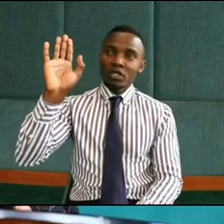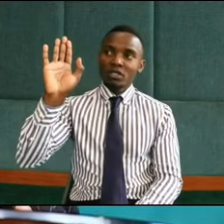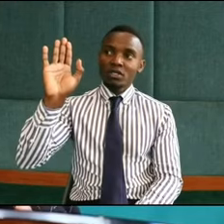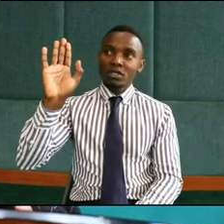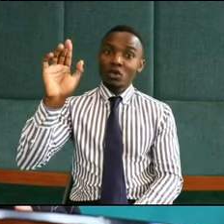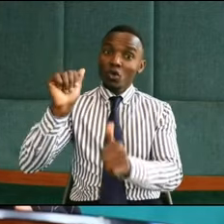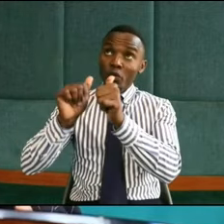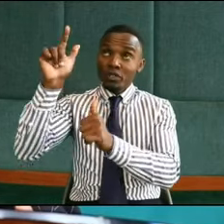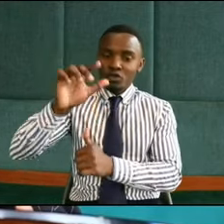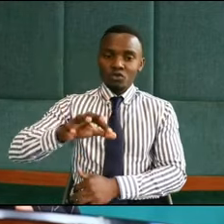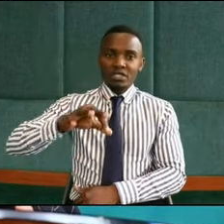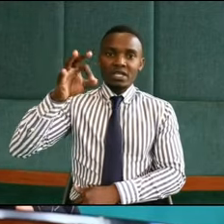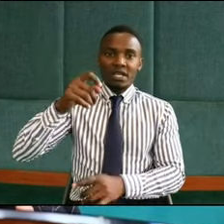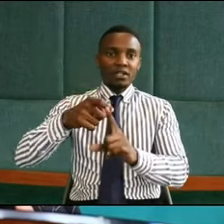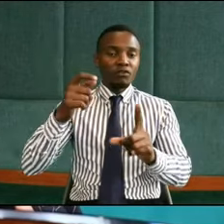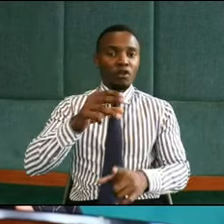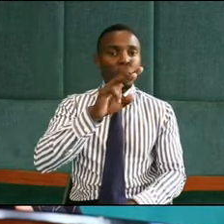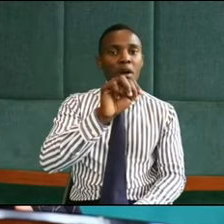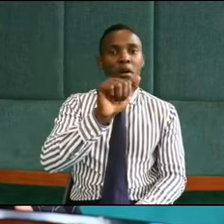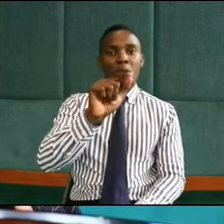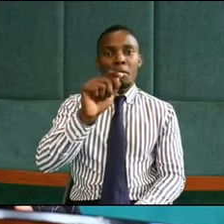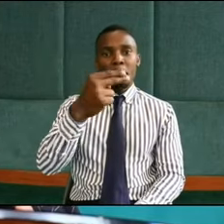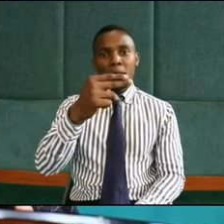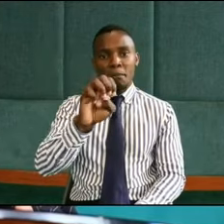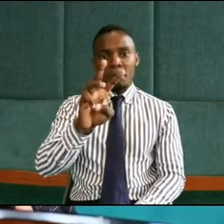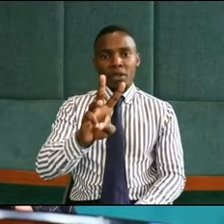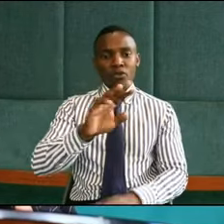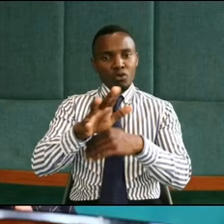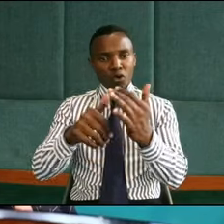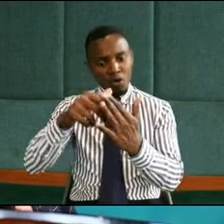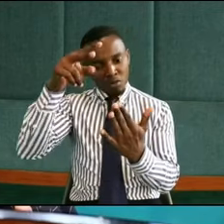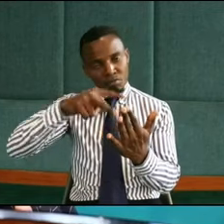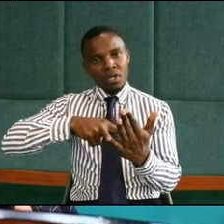that you have selected from the book of Matthew be read to all of us,